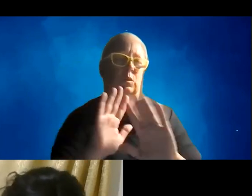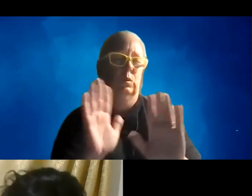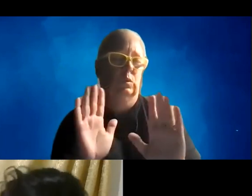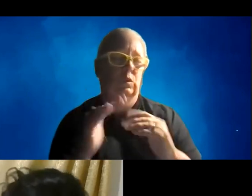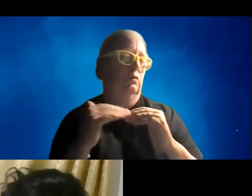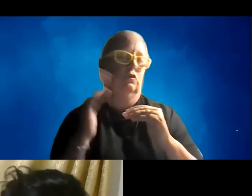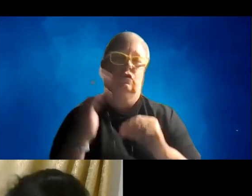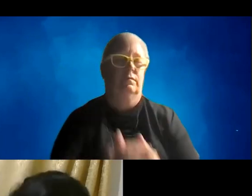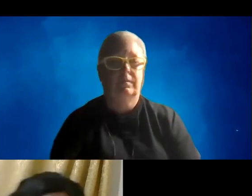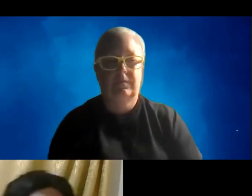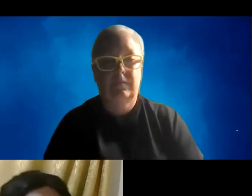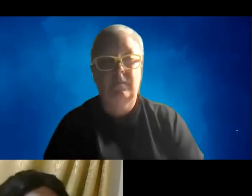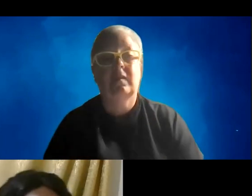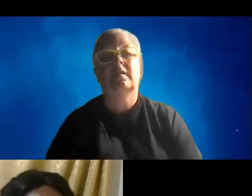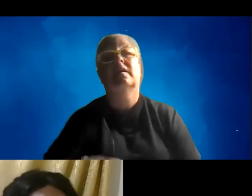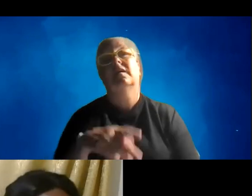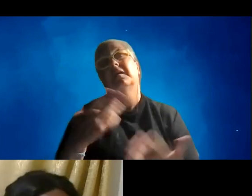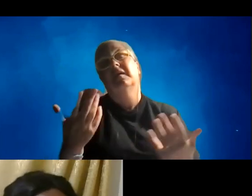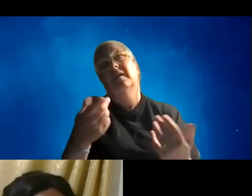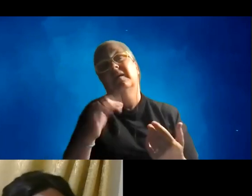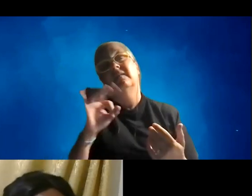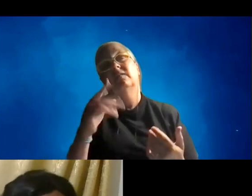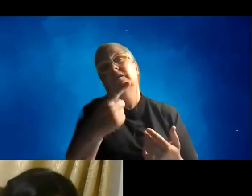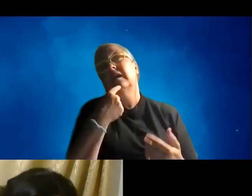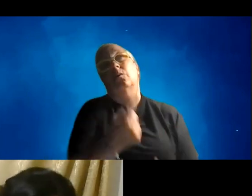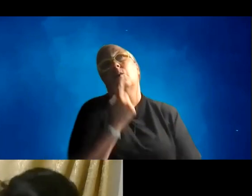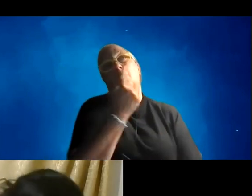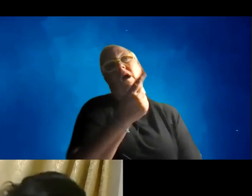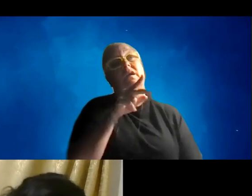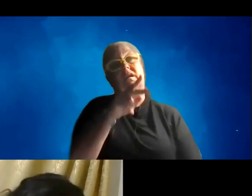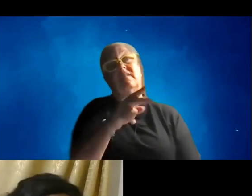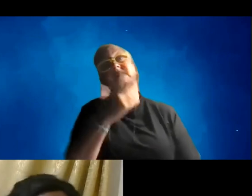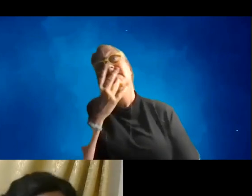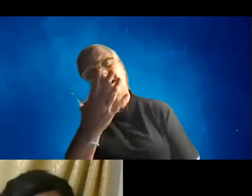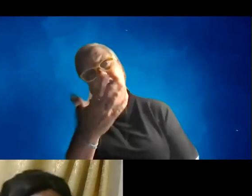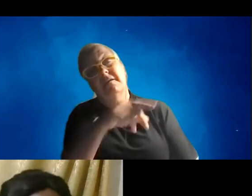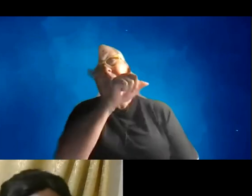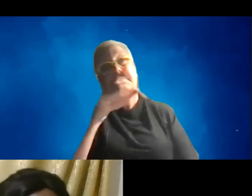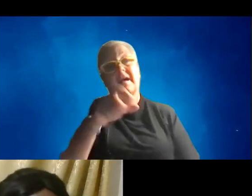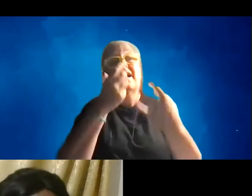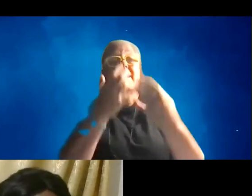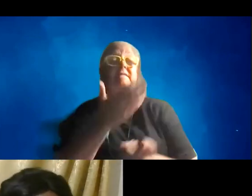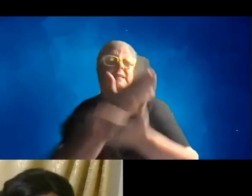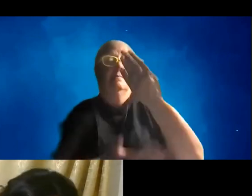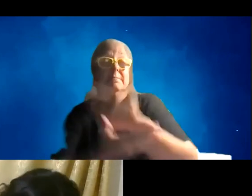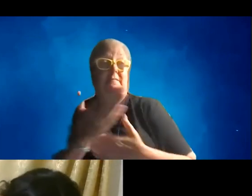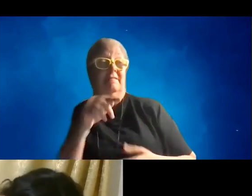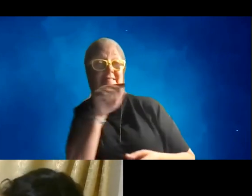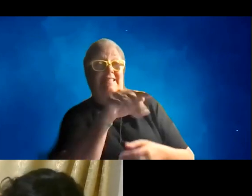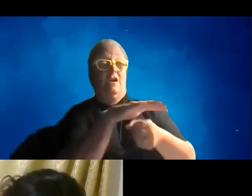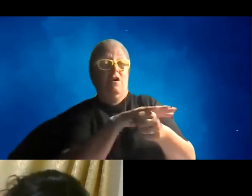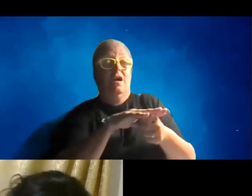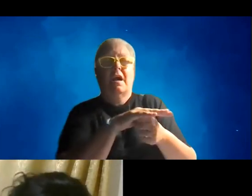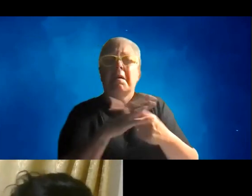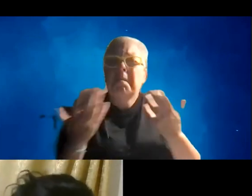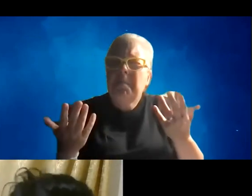But if you say 1 in 5 people or 1 in 10 people in this area are disabled people, that makes